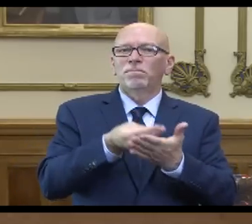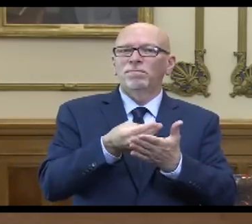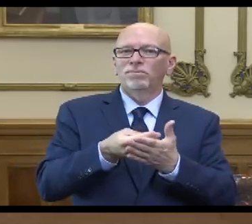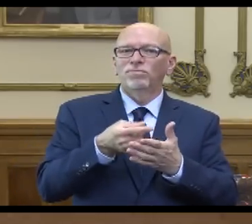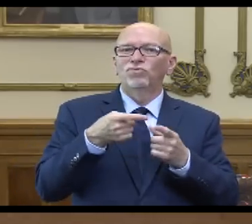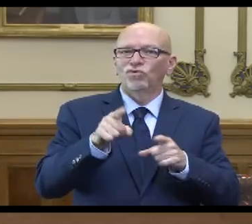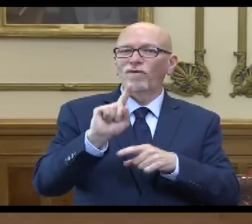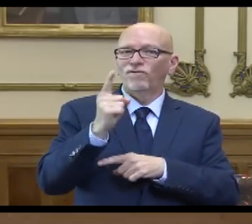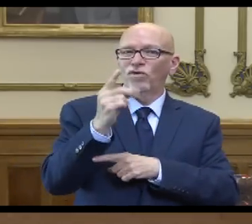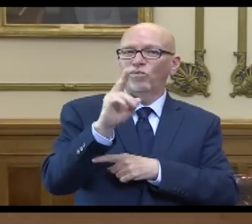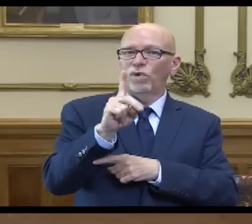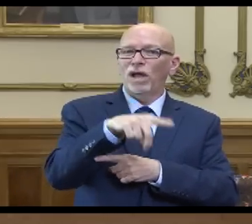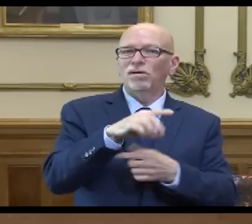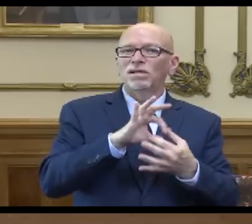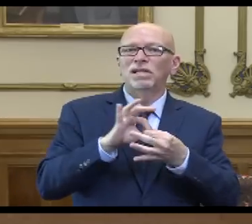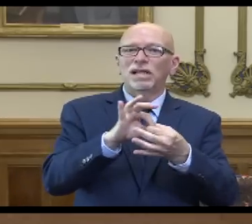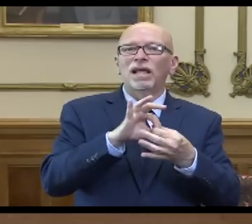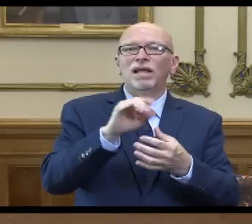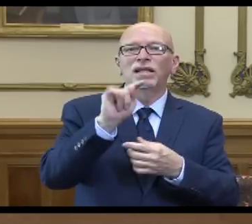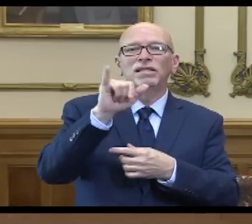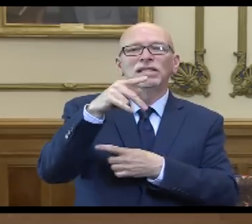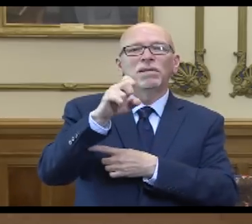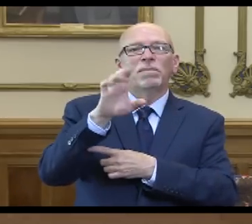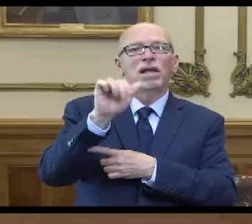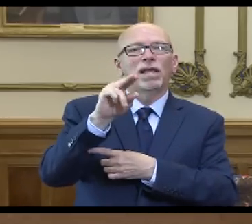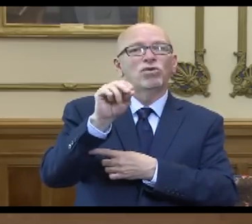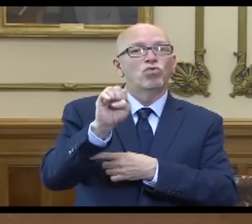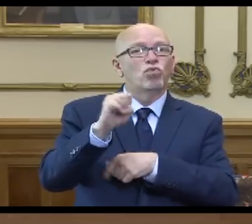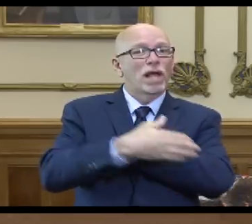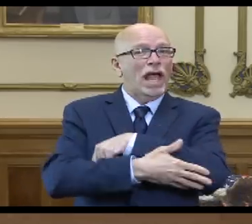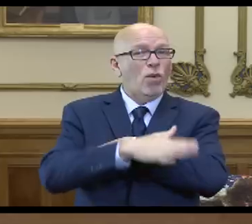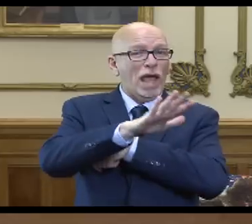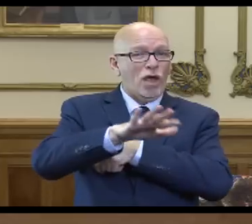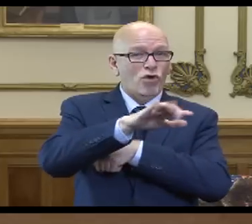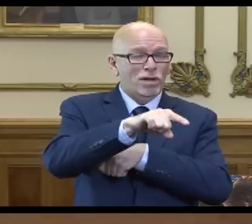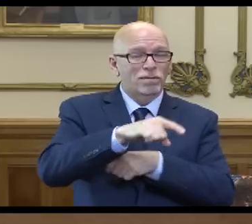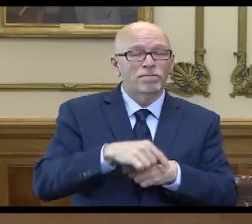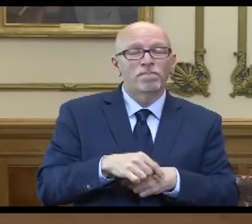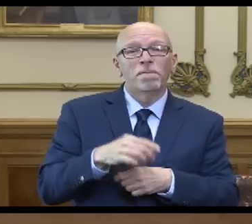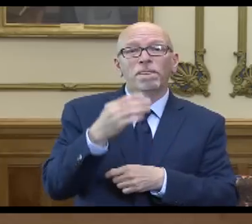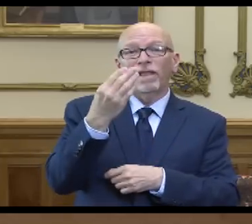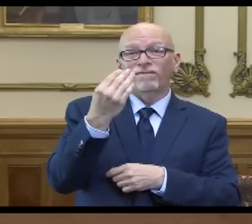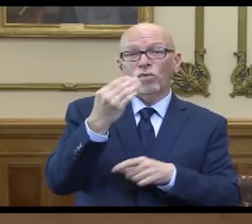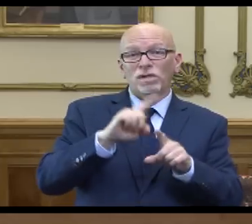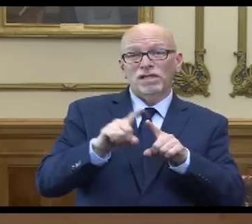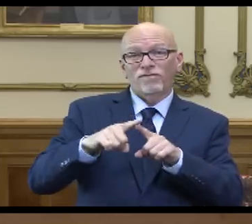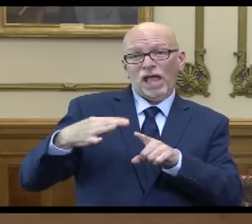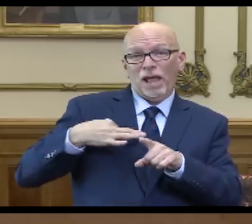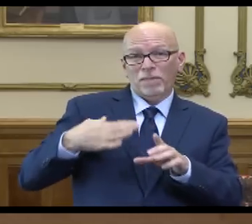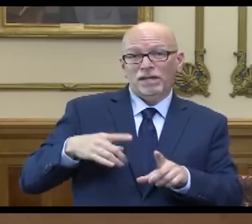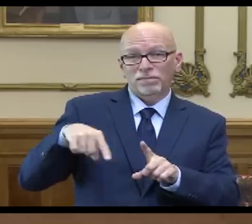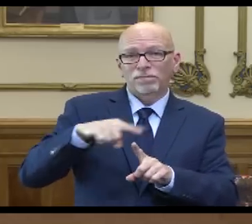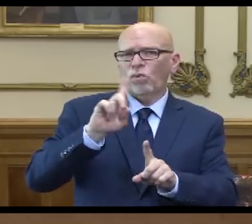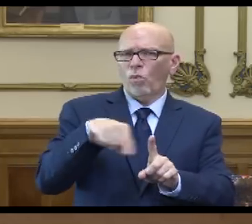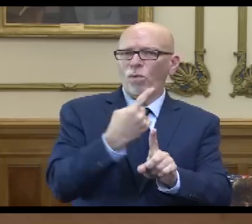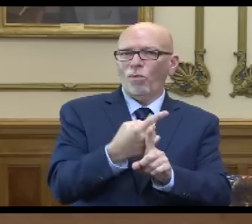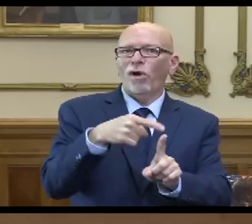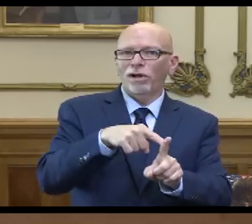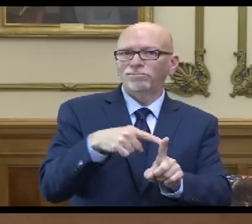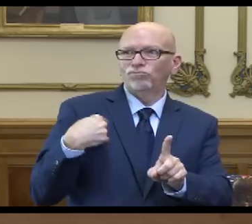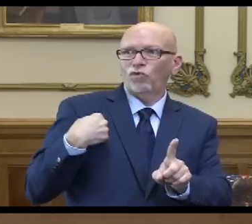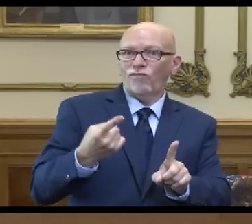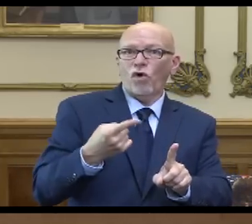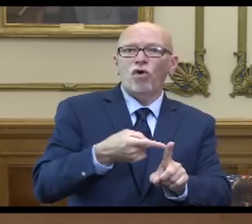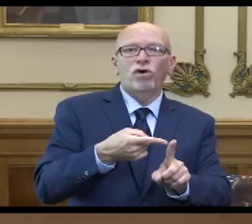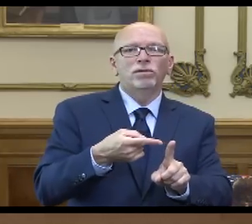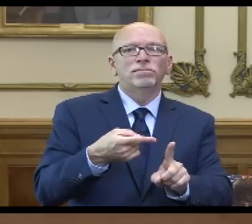during round 1 to connect the Tippecanoe County area. And out of the 14 applicants, they are the only one to date who